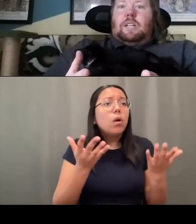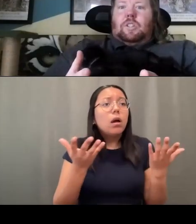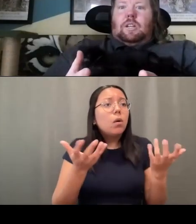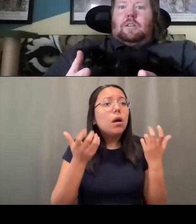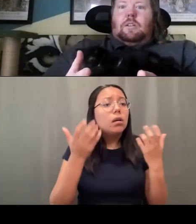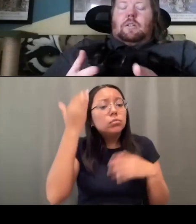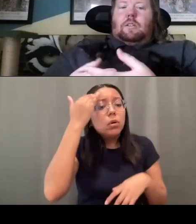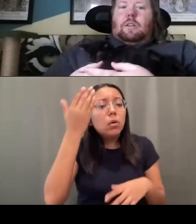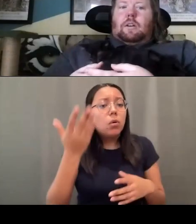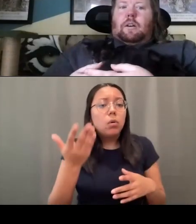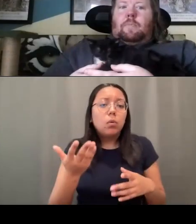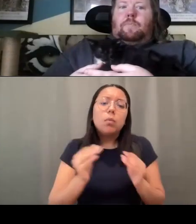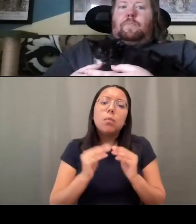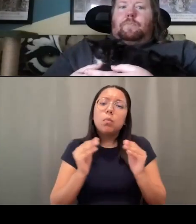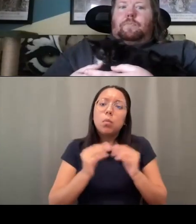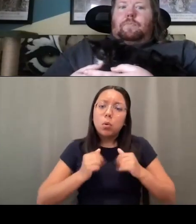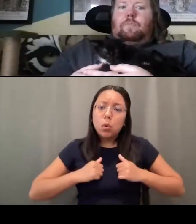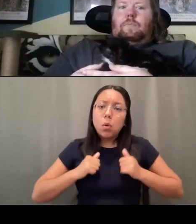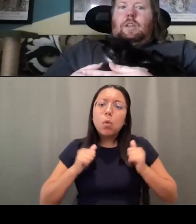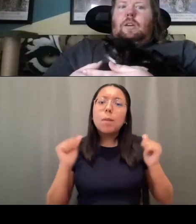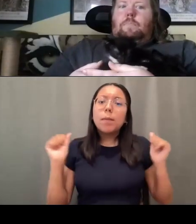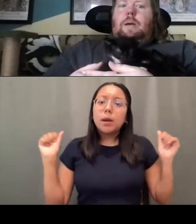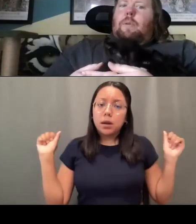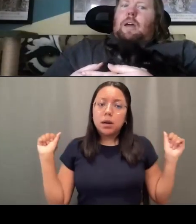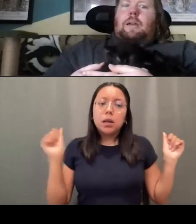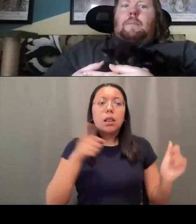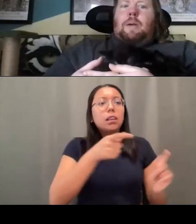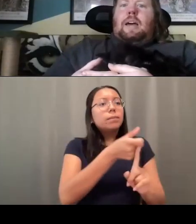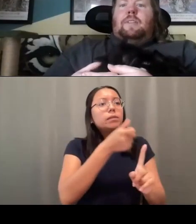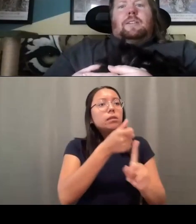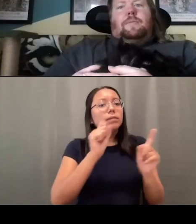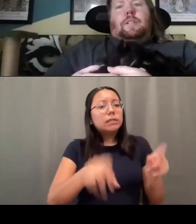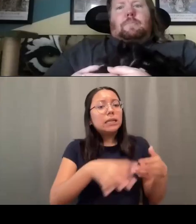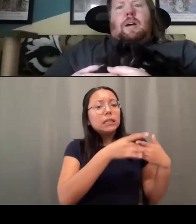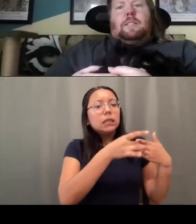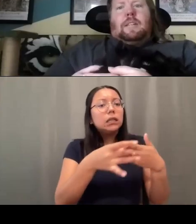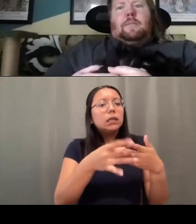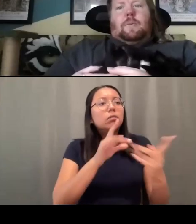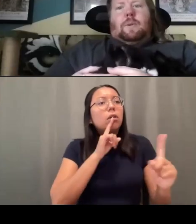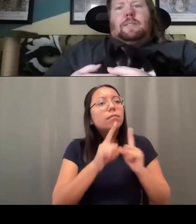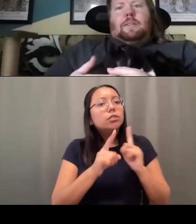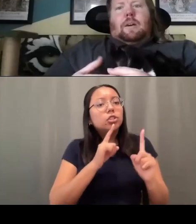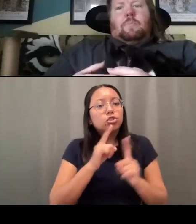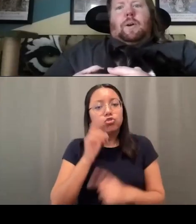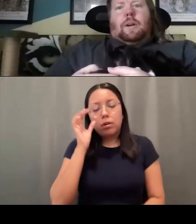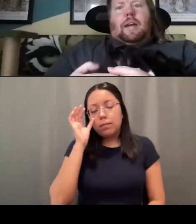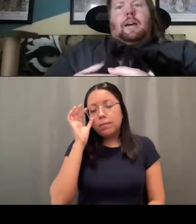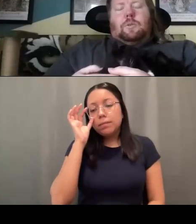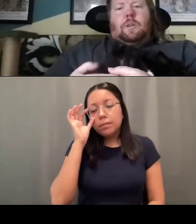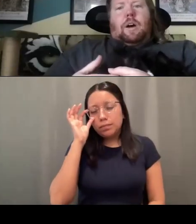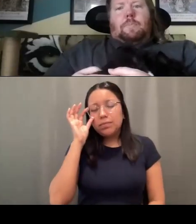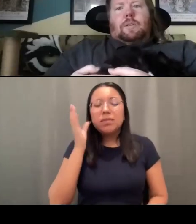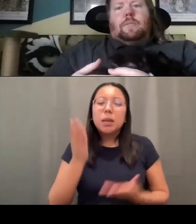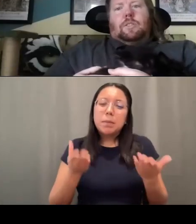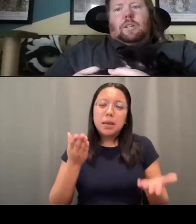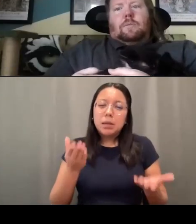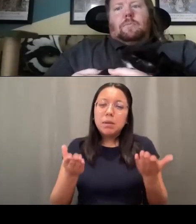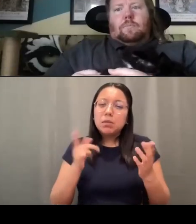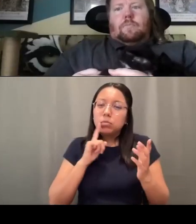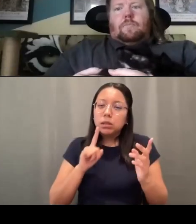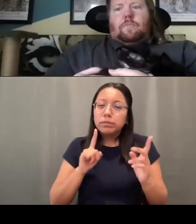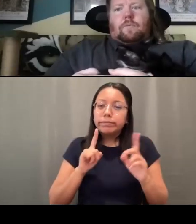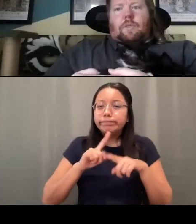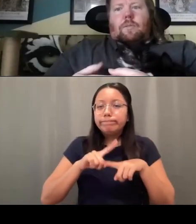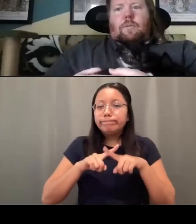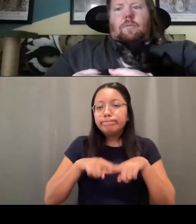the conversation. Um, but Yeah. I might have a different response if it was a more casual